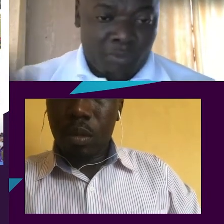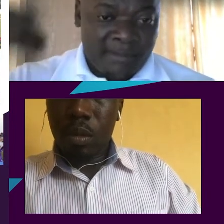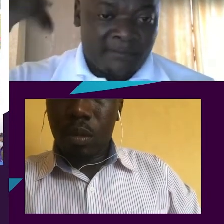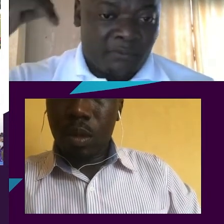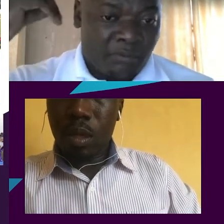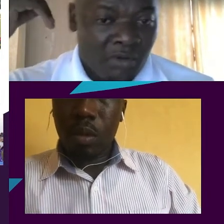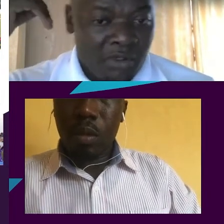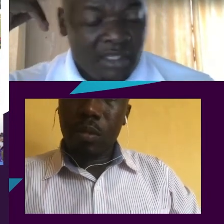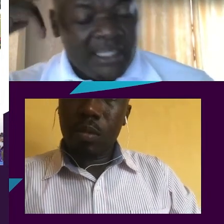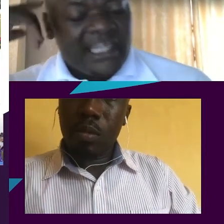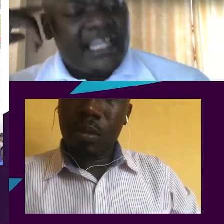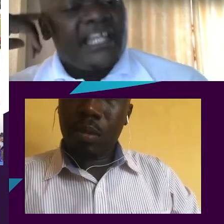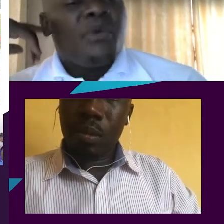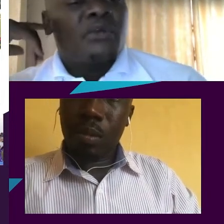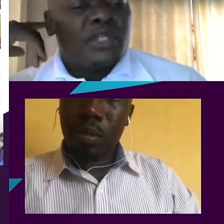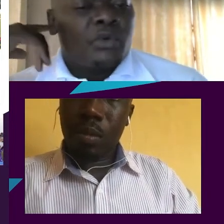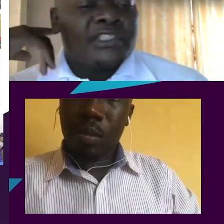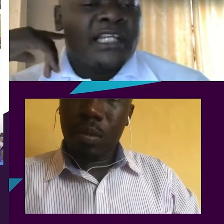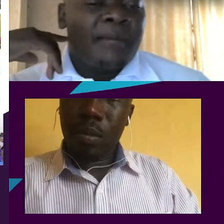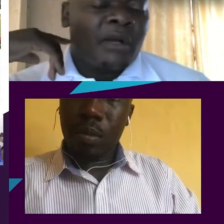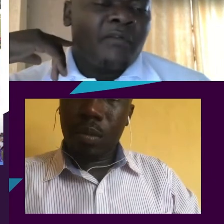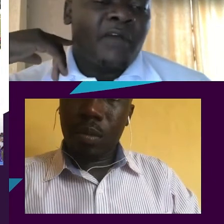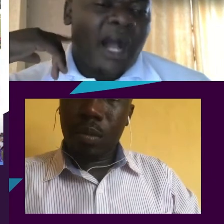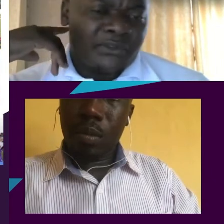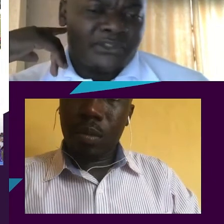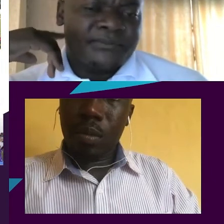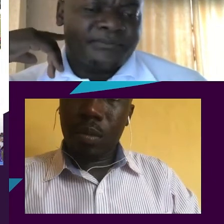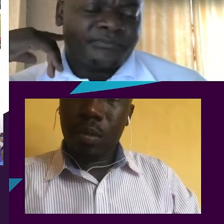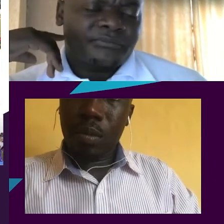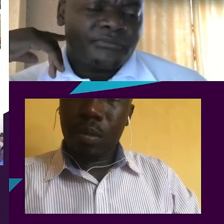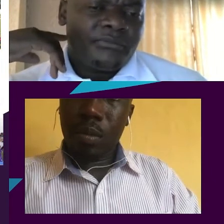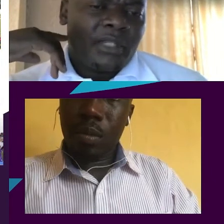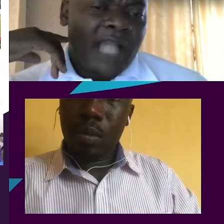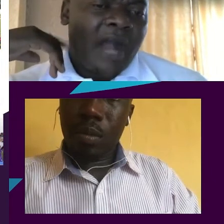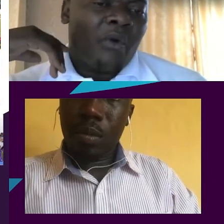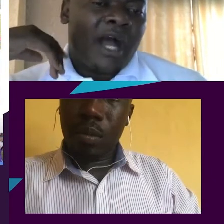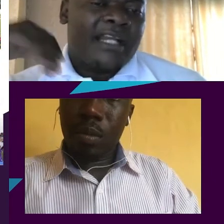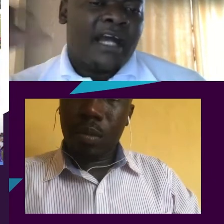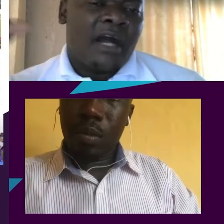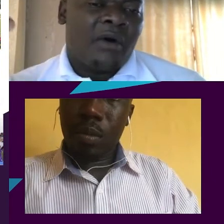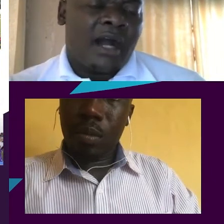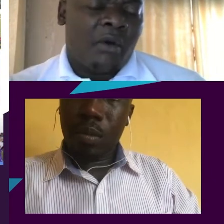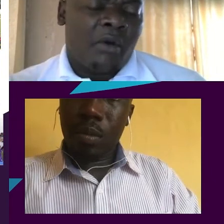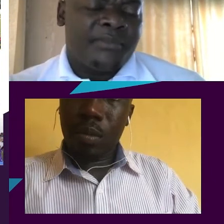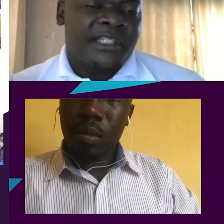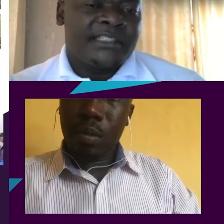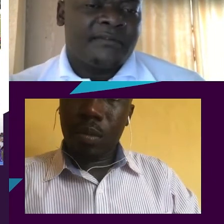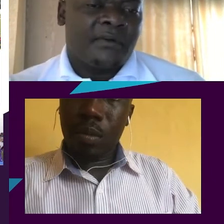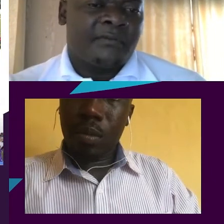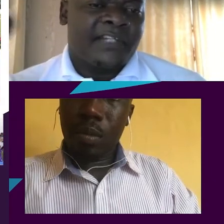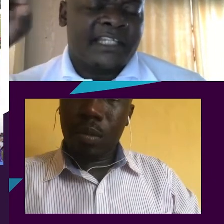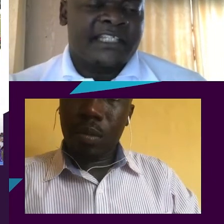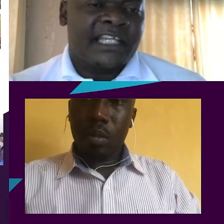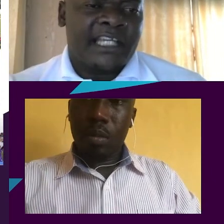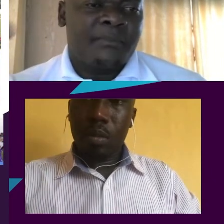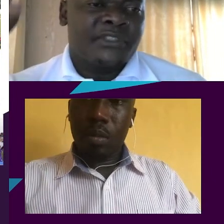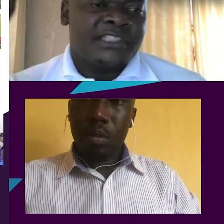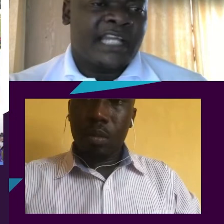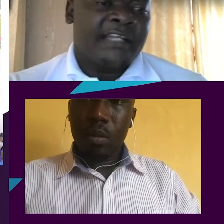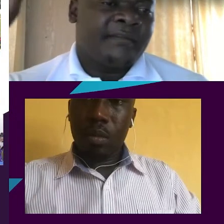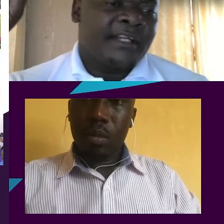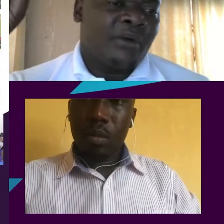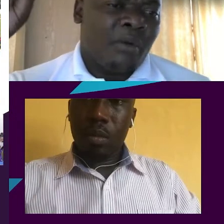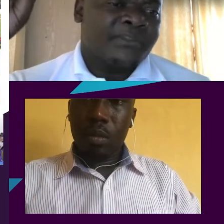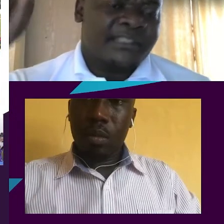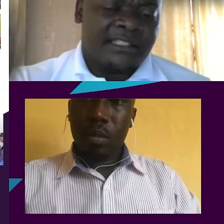to pull women football. Again, you want to increase the number of girls. Now, under our objective of taking the game